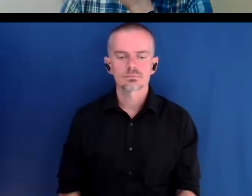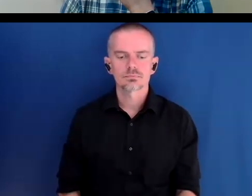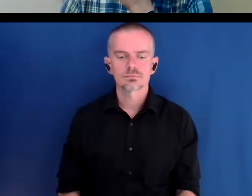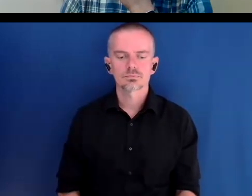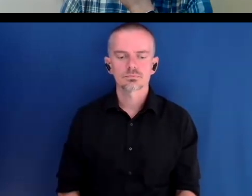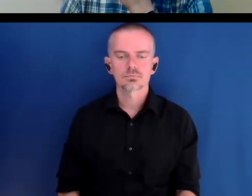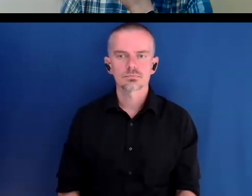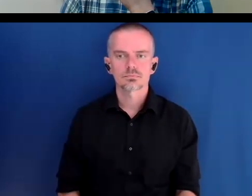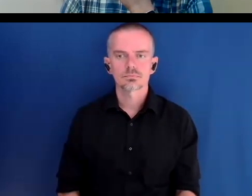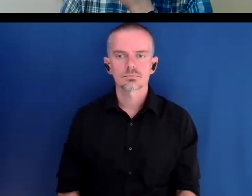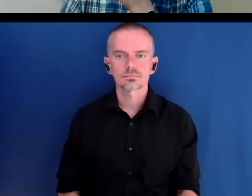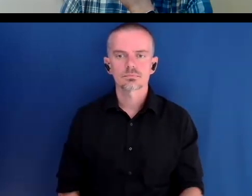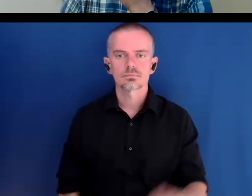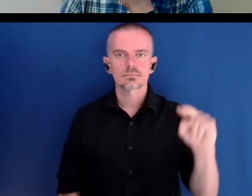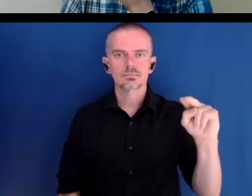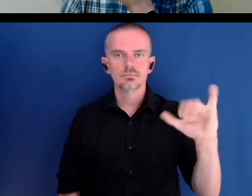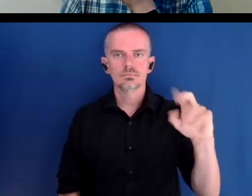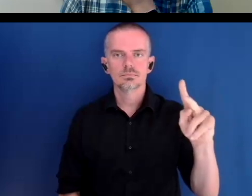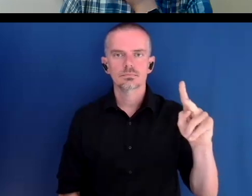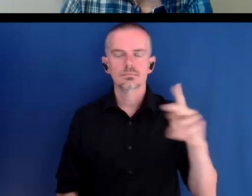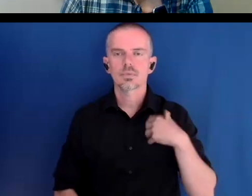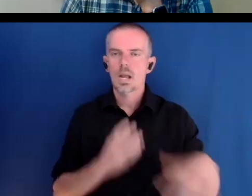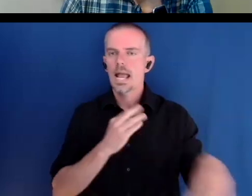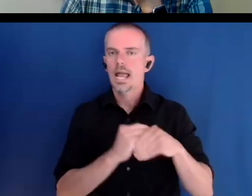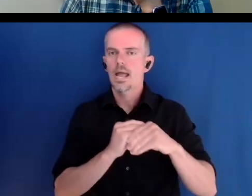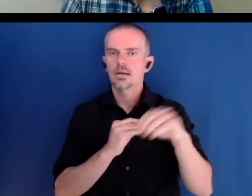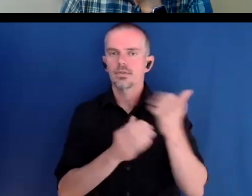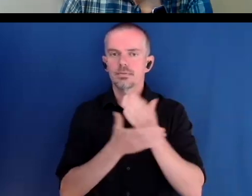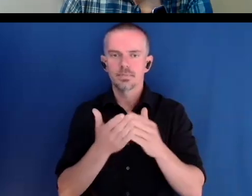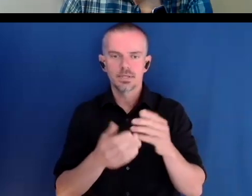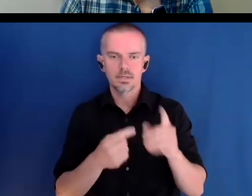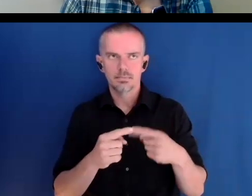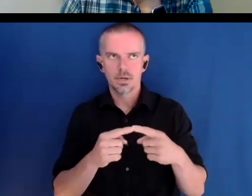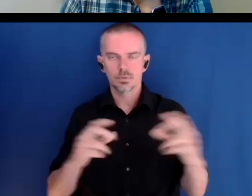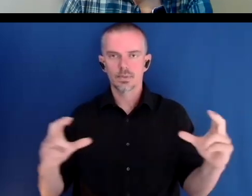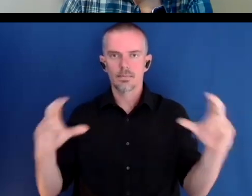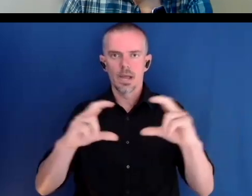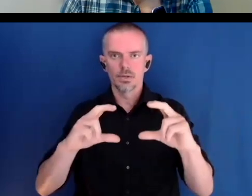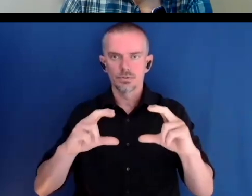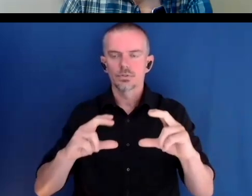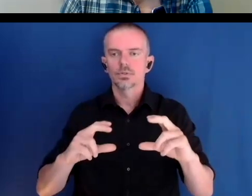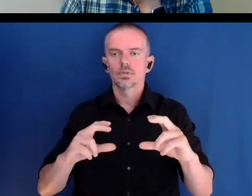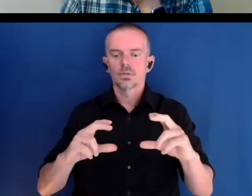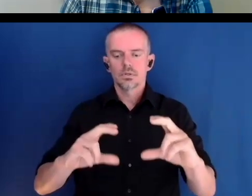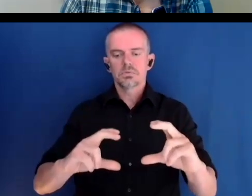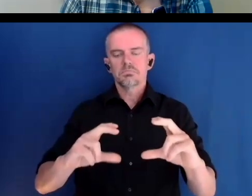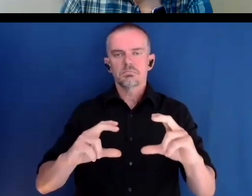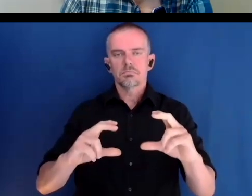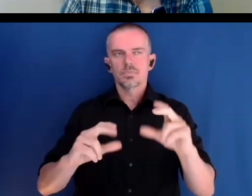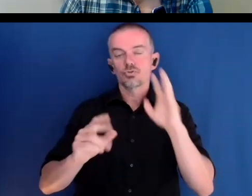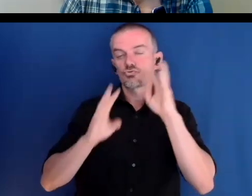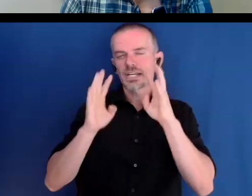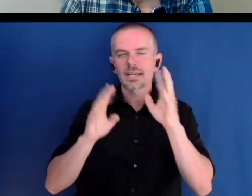I wanted to add another piece to this on the sort of the match side and just kind of creativity and framing